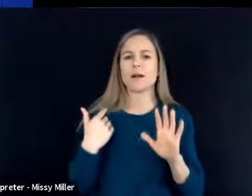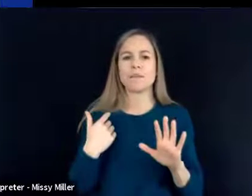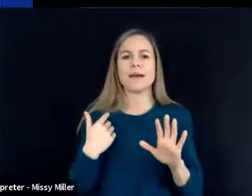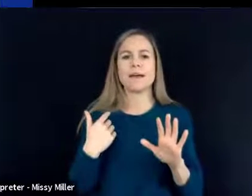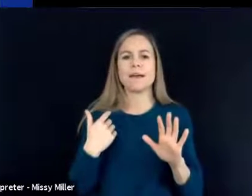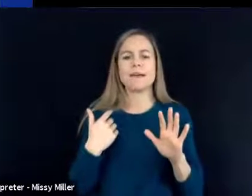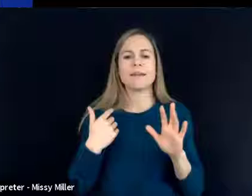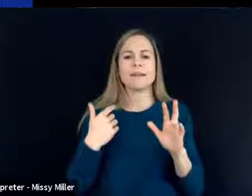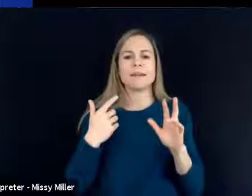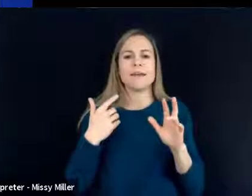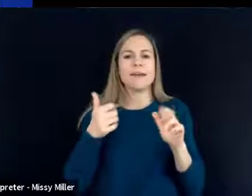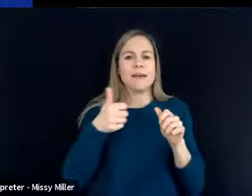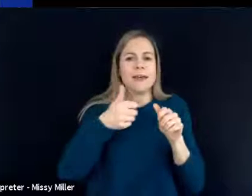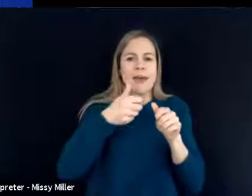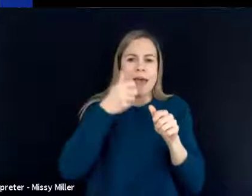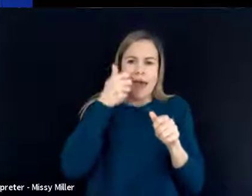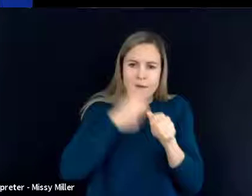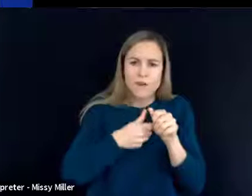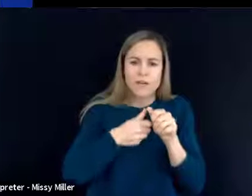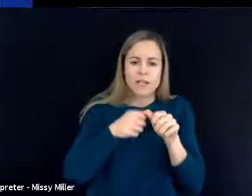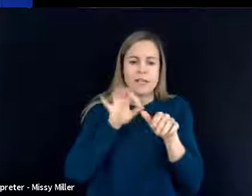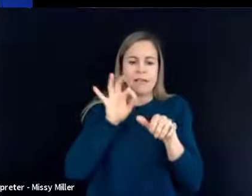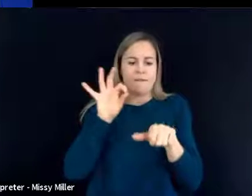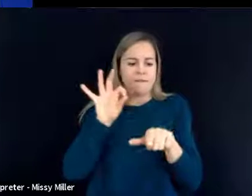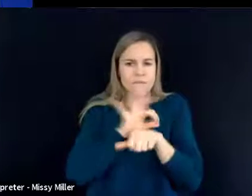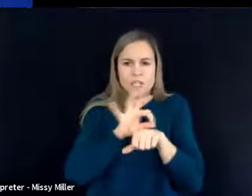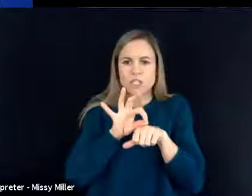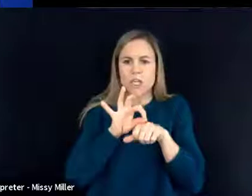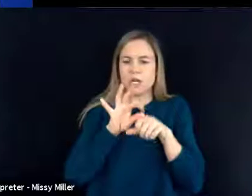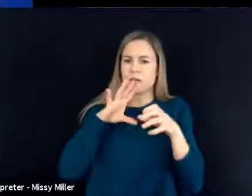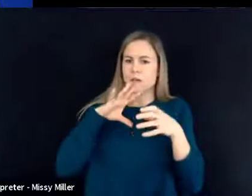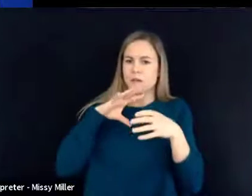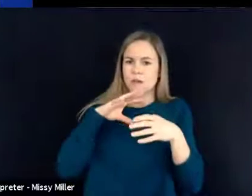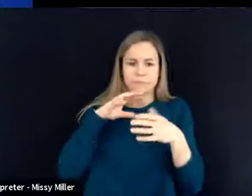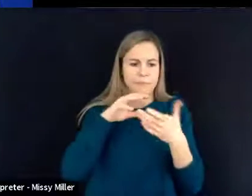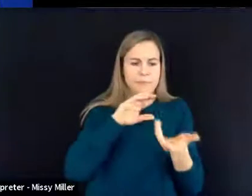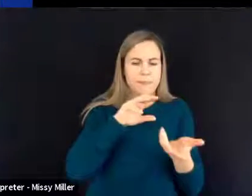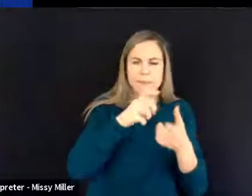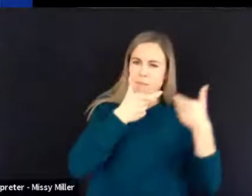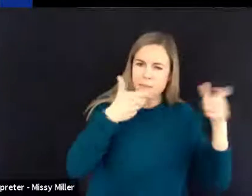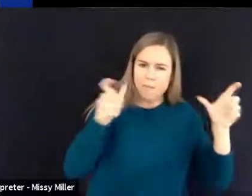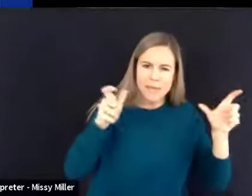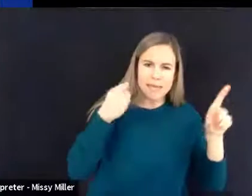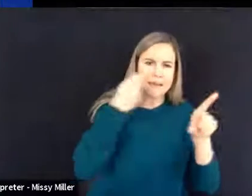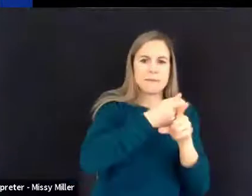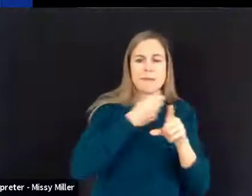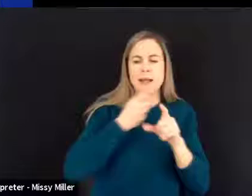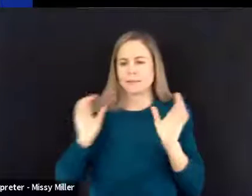single feature that we've discussed, the majors, the minors, all these things,